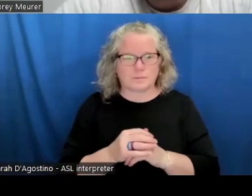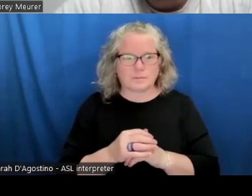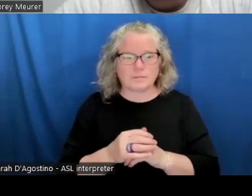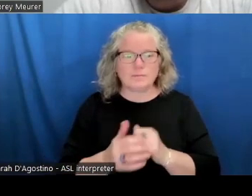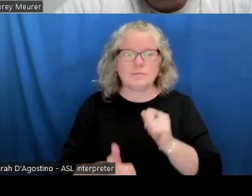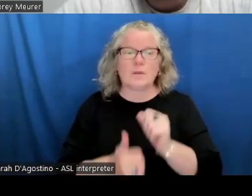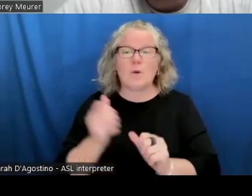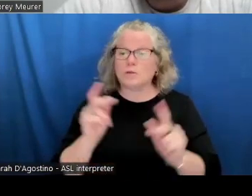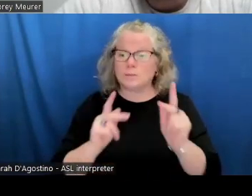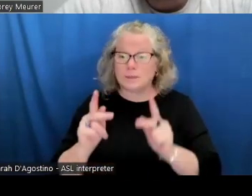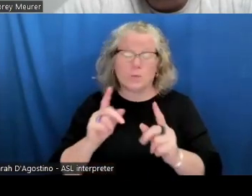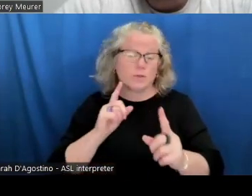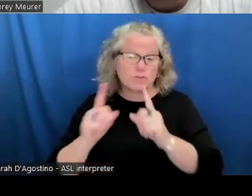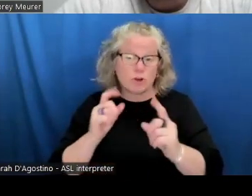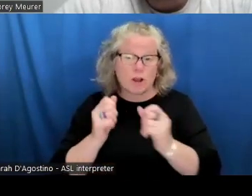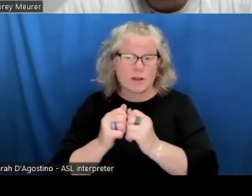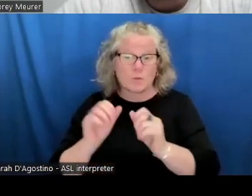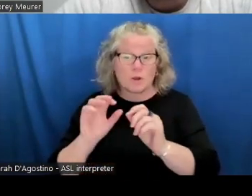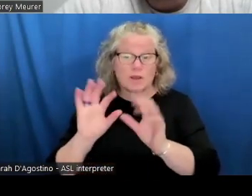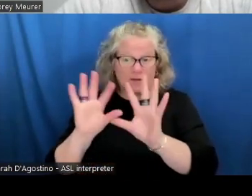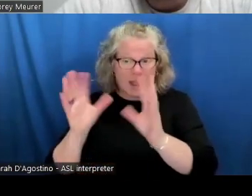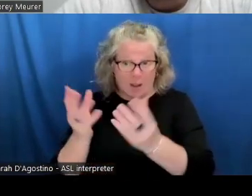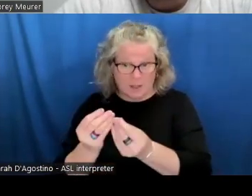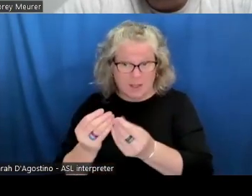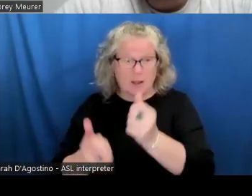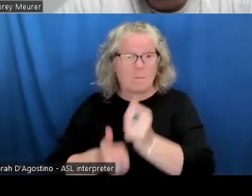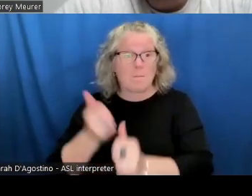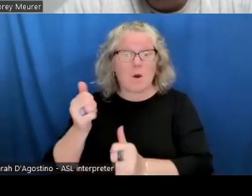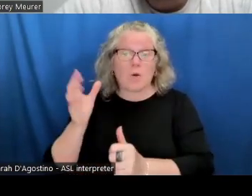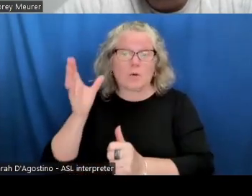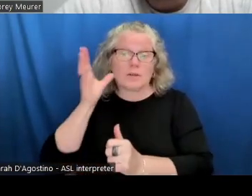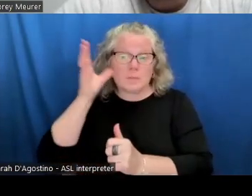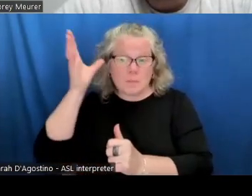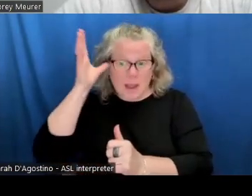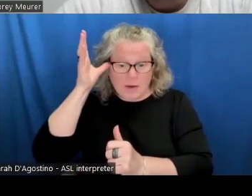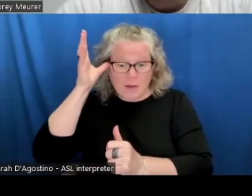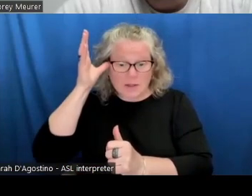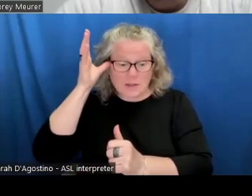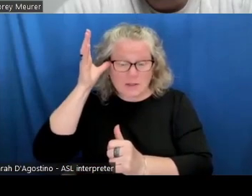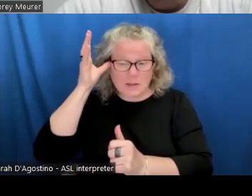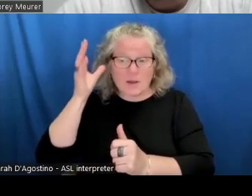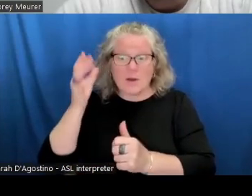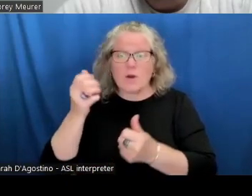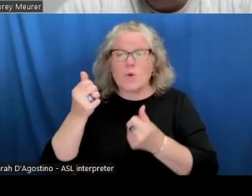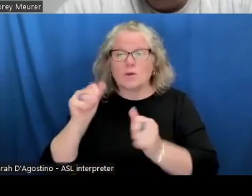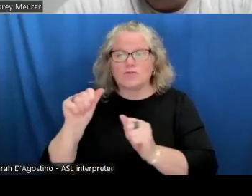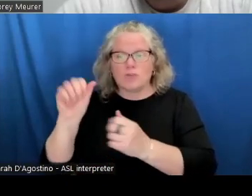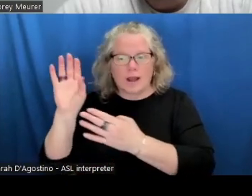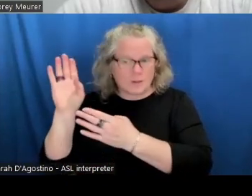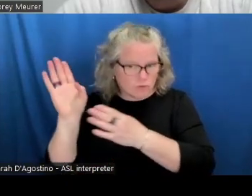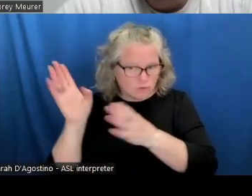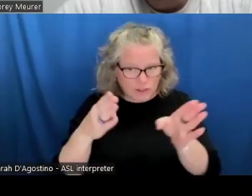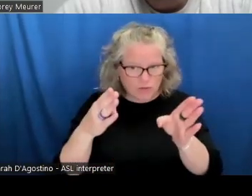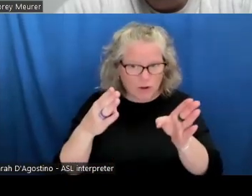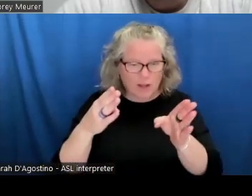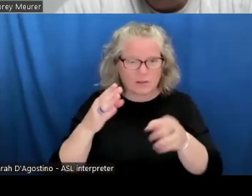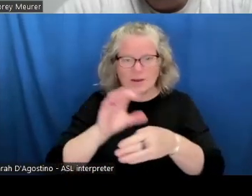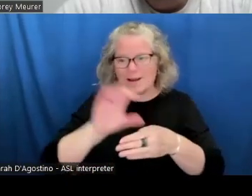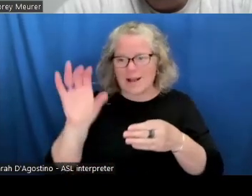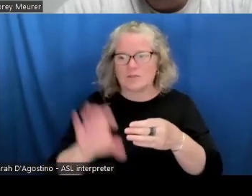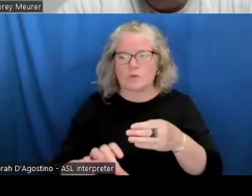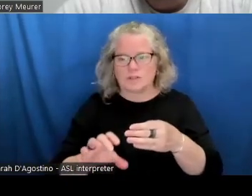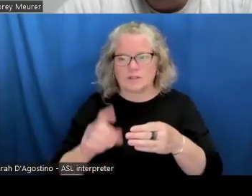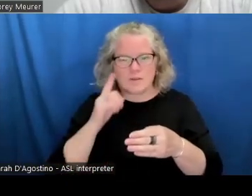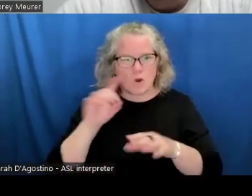family, most parents are going to naturally start with redirection and consequences for negative behavior. That's the first place they go.